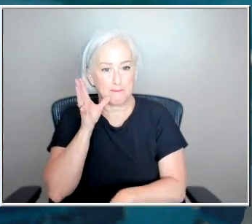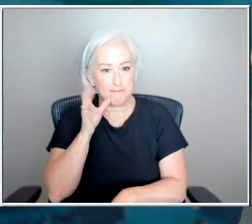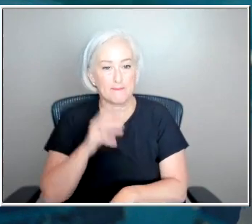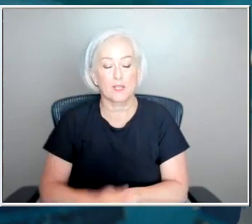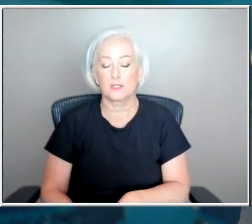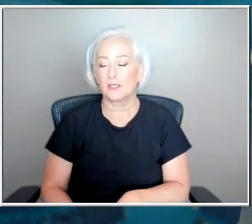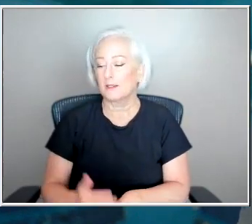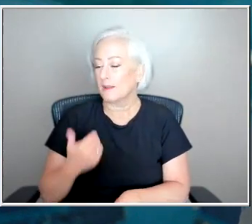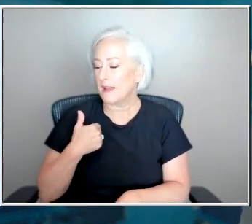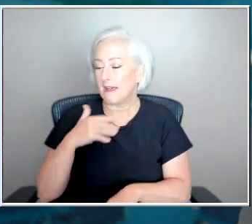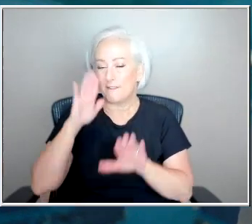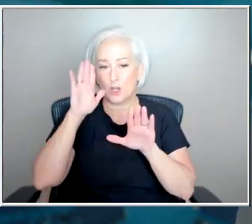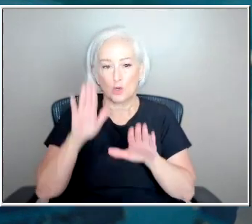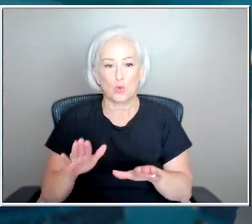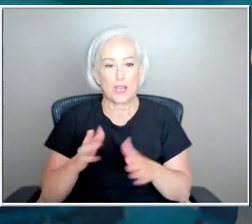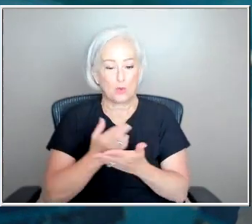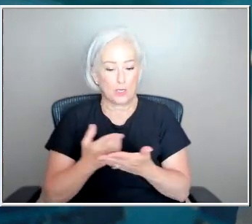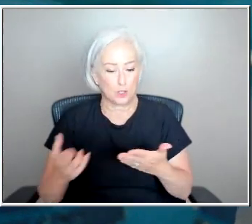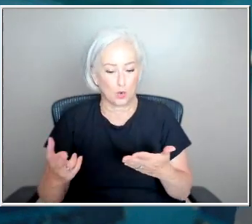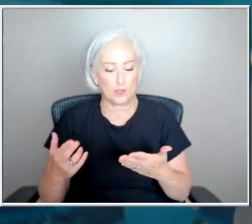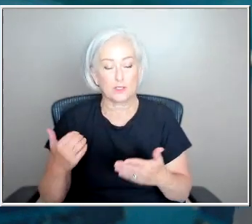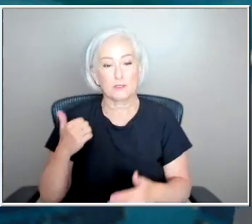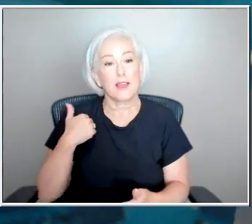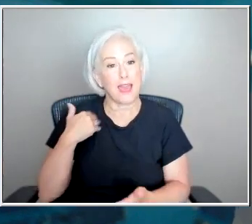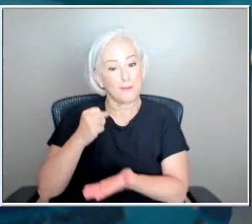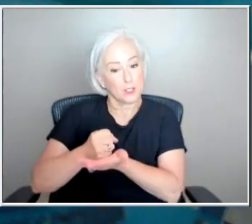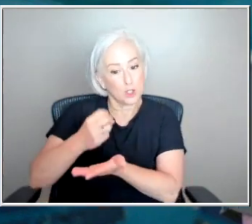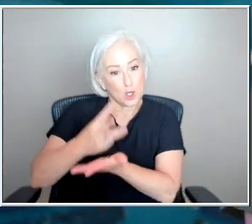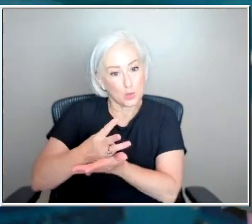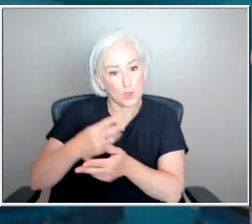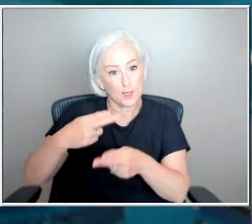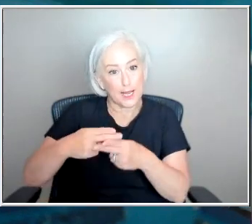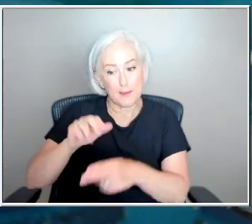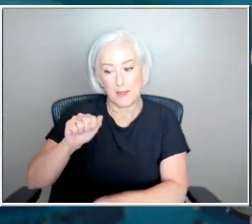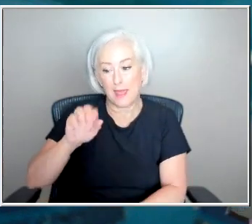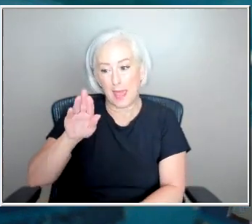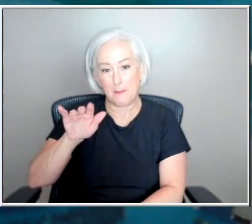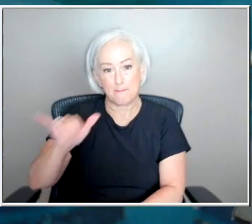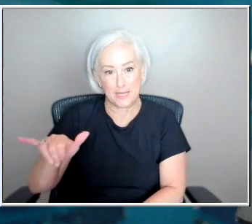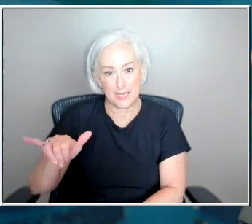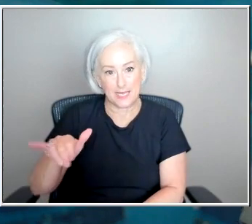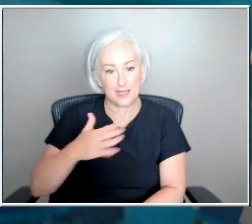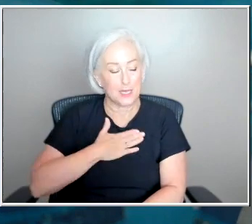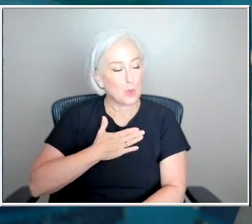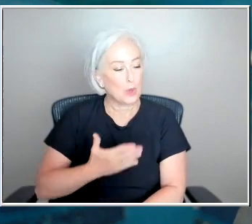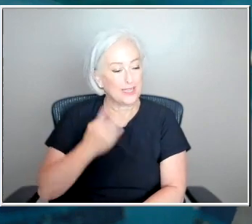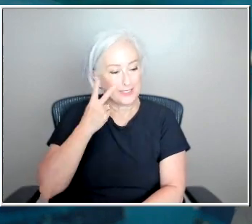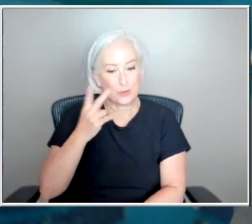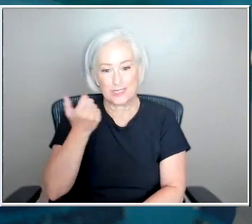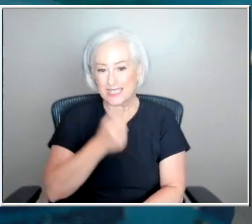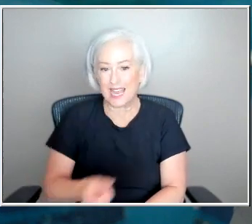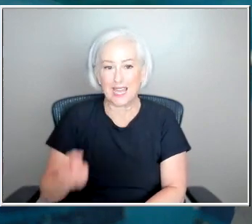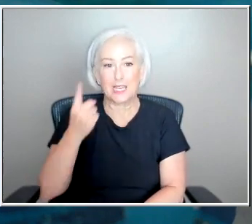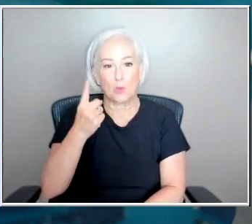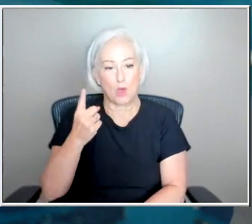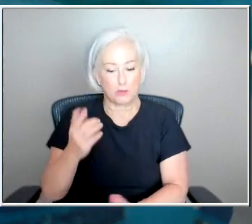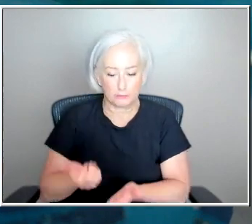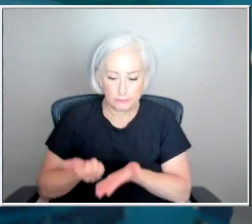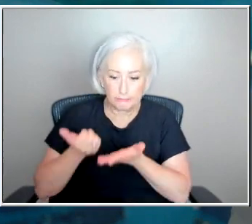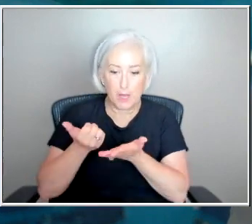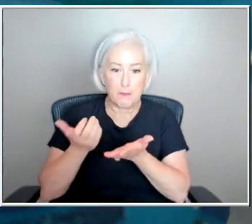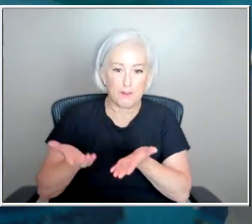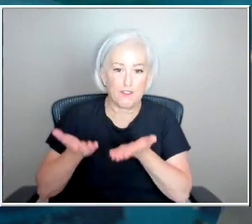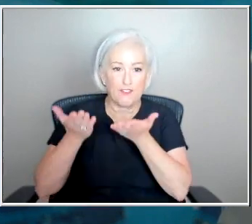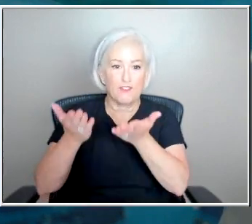who is our social worker, who comes in and sees a lot of our families and is willing to see any of them that can help with resources like things like Happy